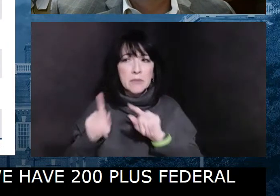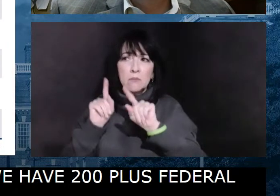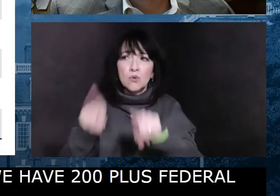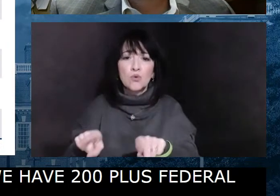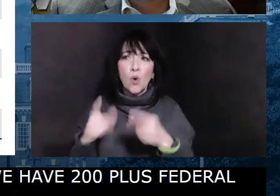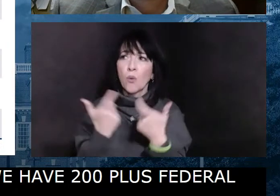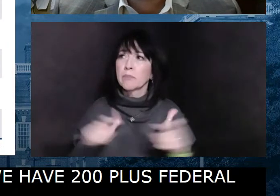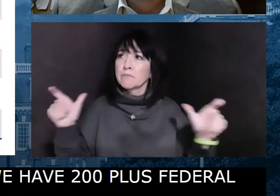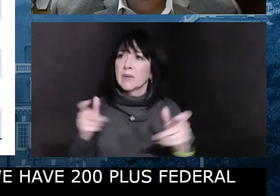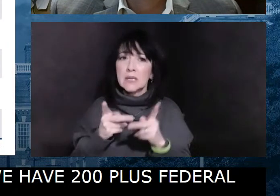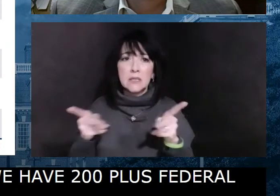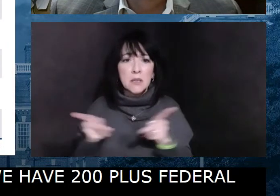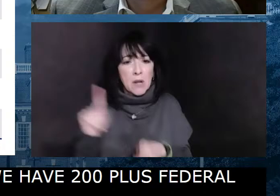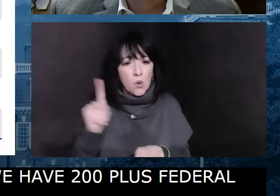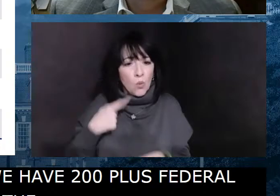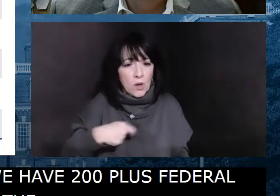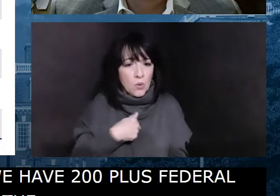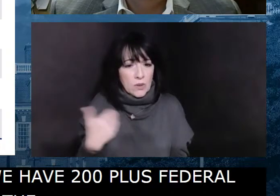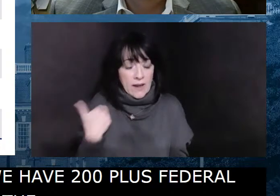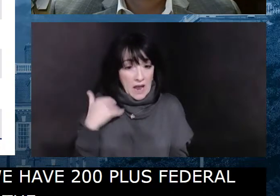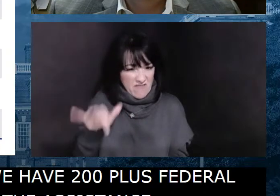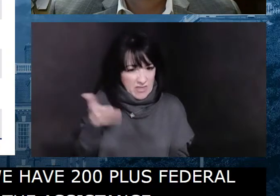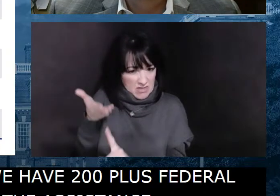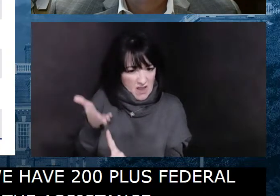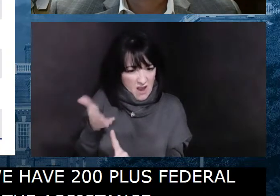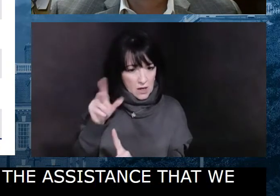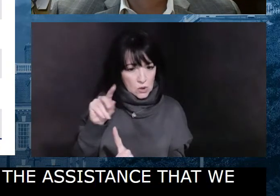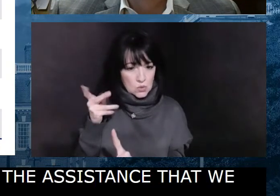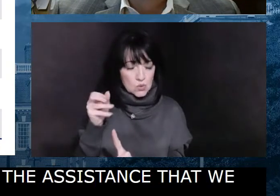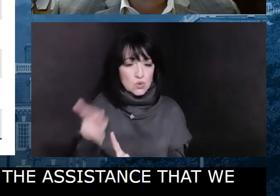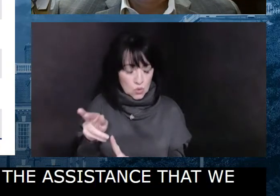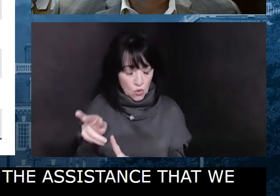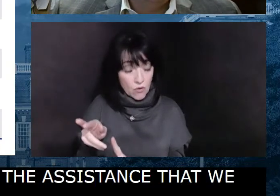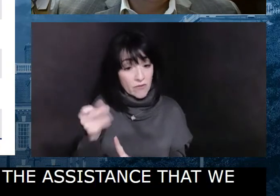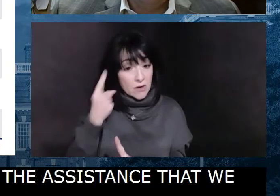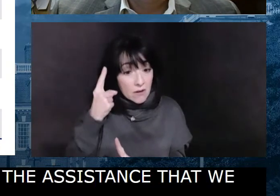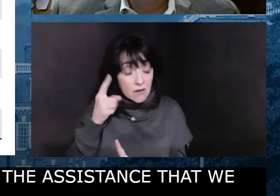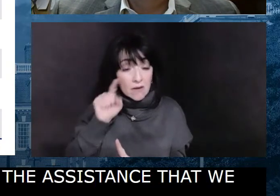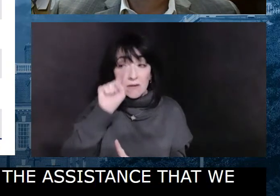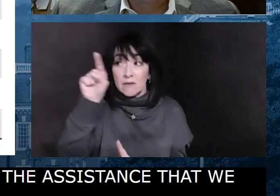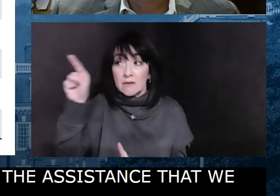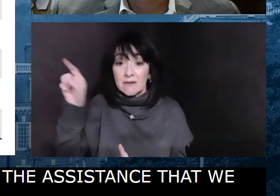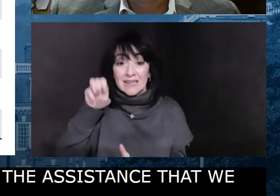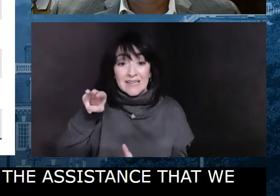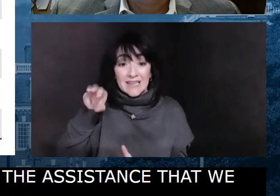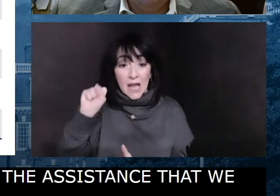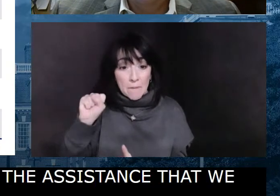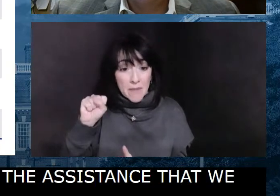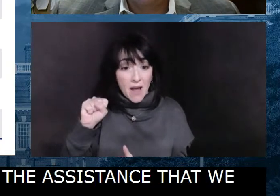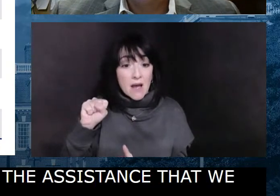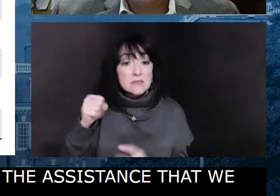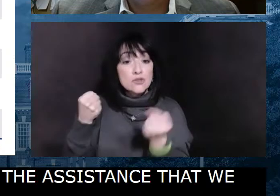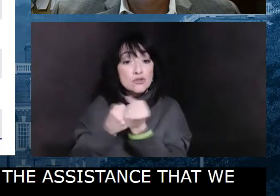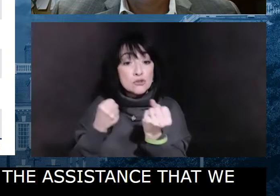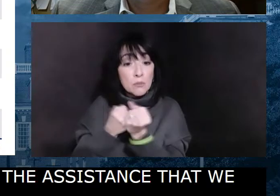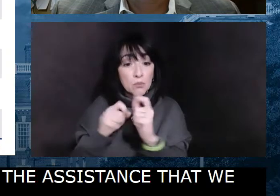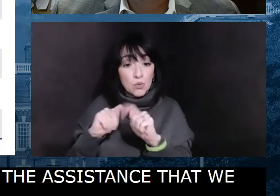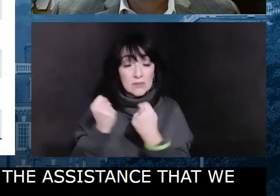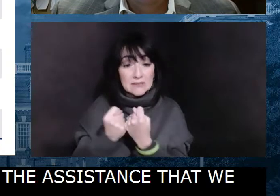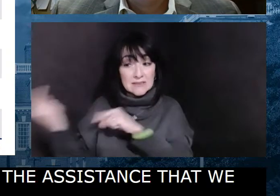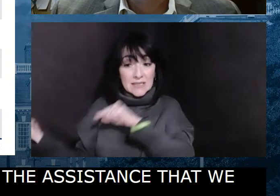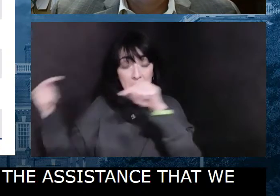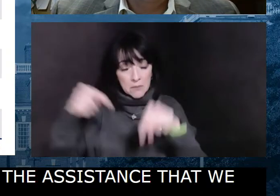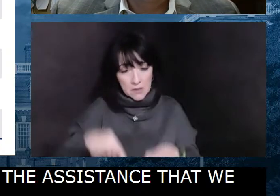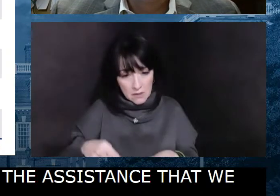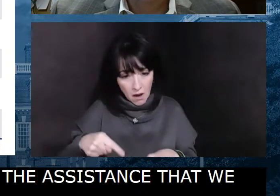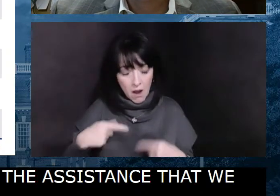DelDOT and law enforcement and local EMS agencies to support this. And it's just that economy of scale. We want to get the second doses to